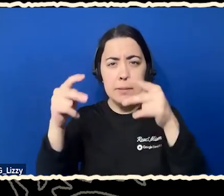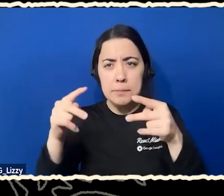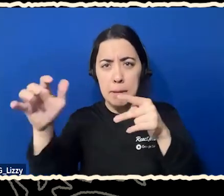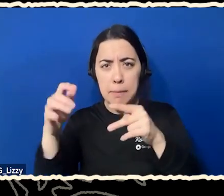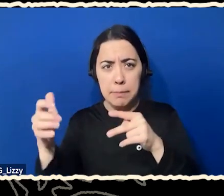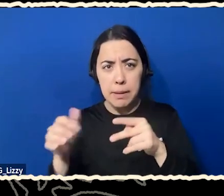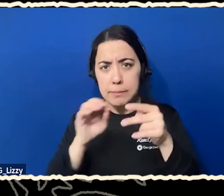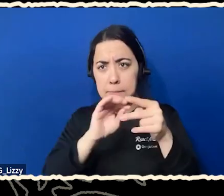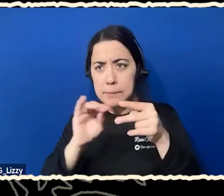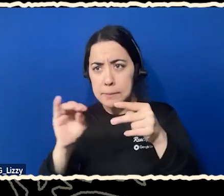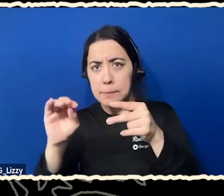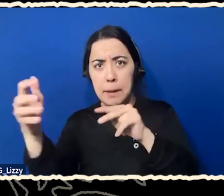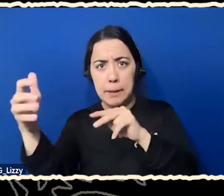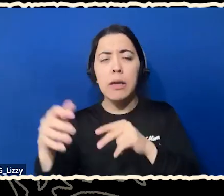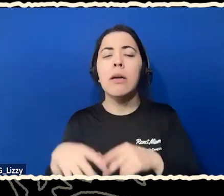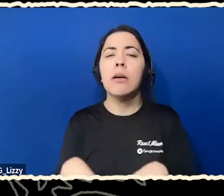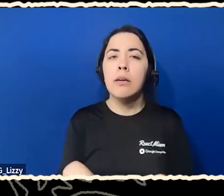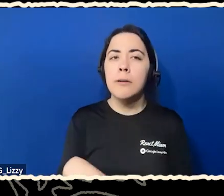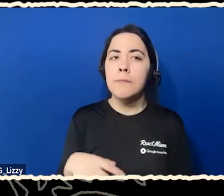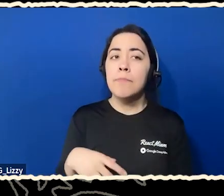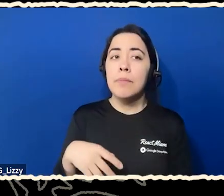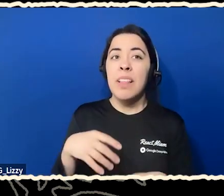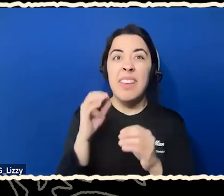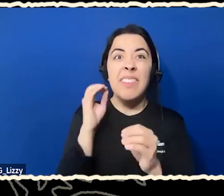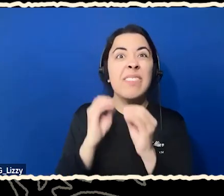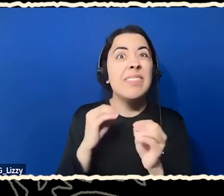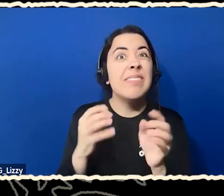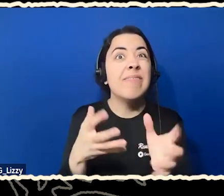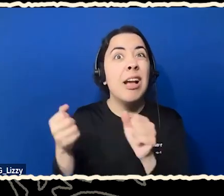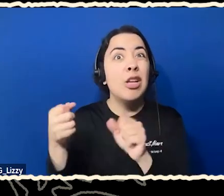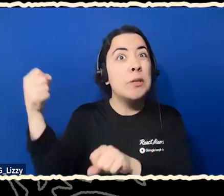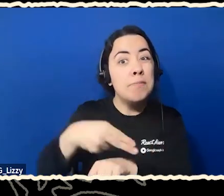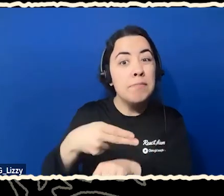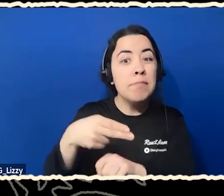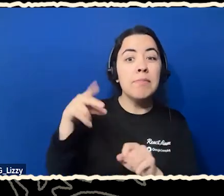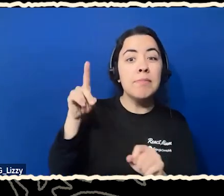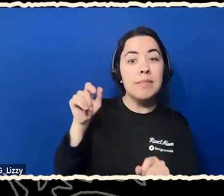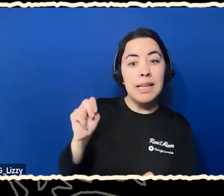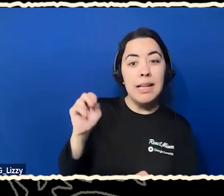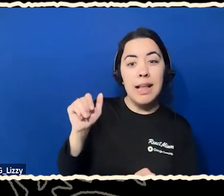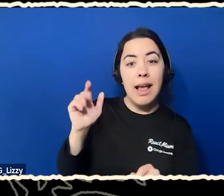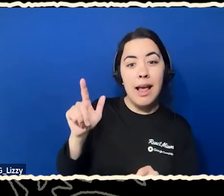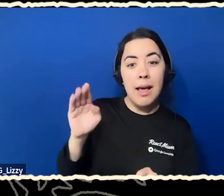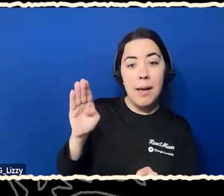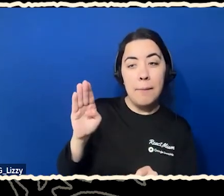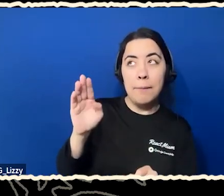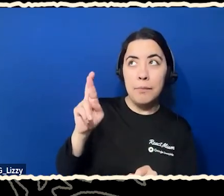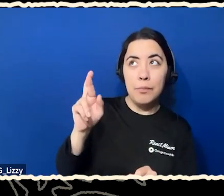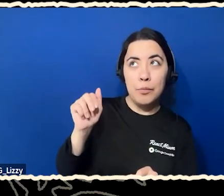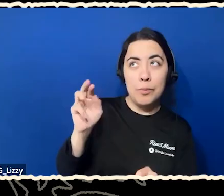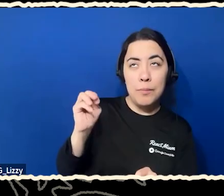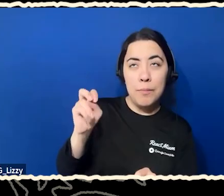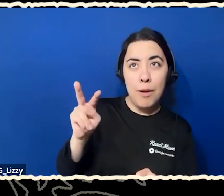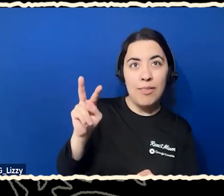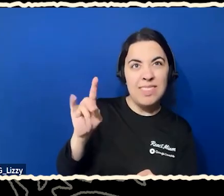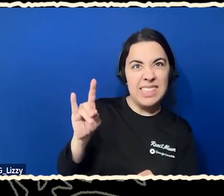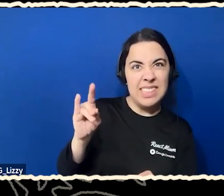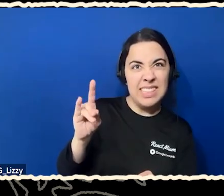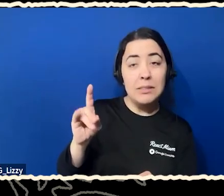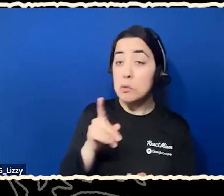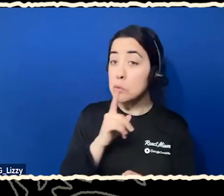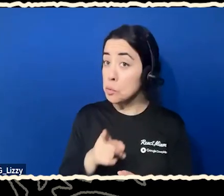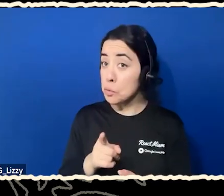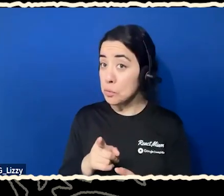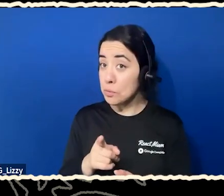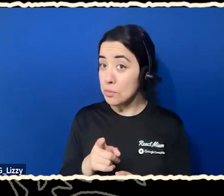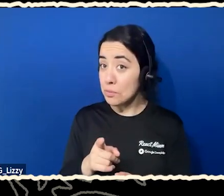React Internals Bug Faster Than Dan Abramov Did. One, it's true. Two, I actually asked him if it was